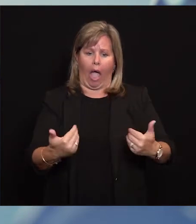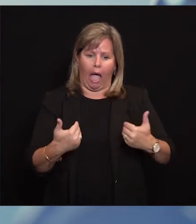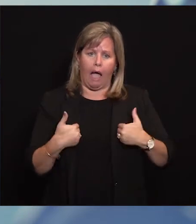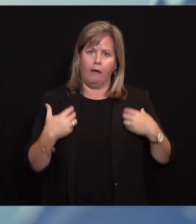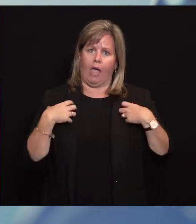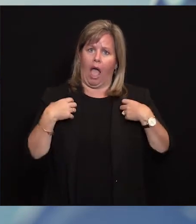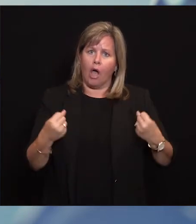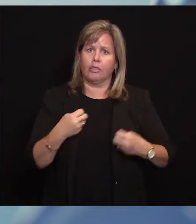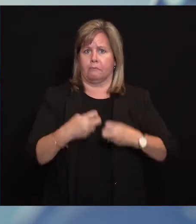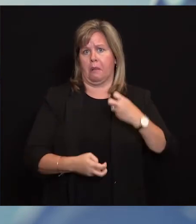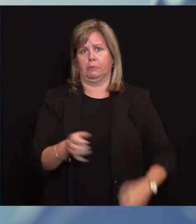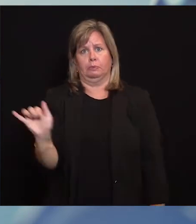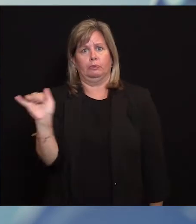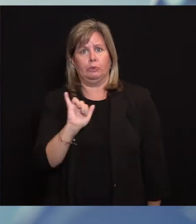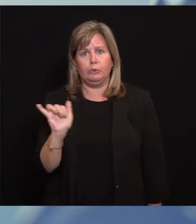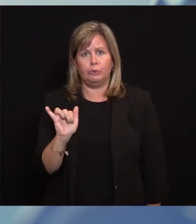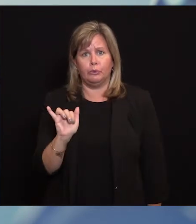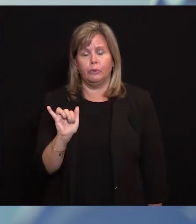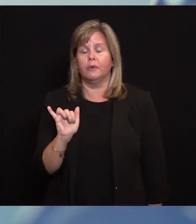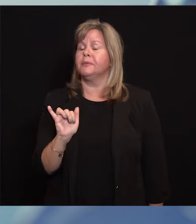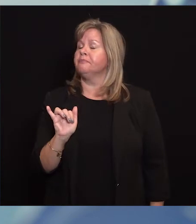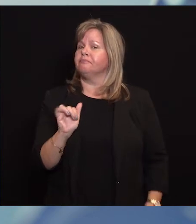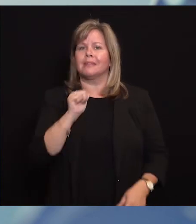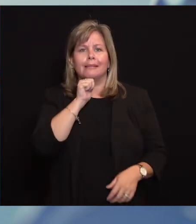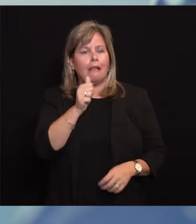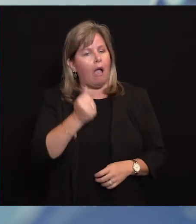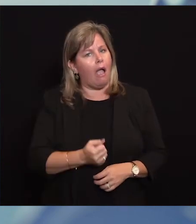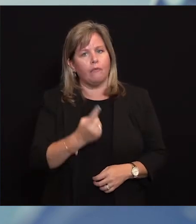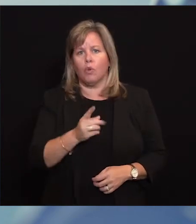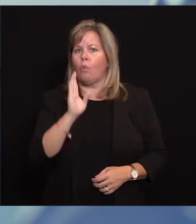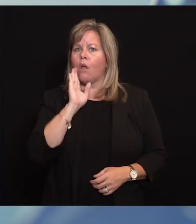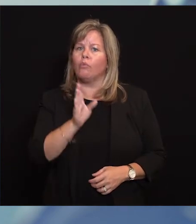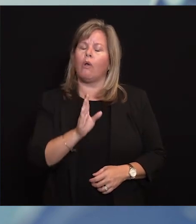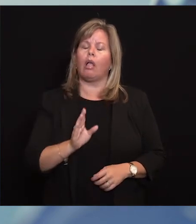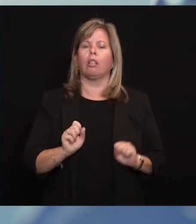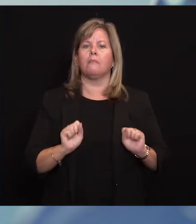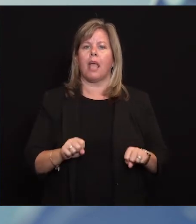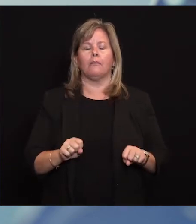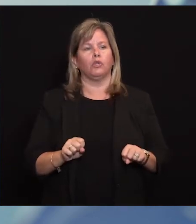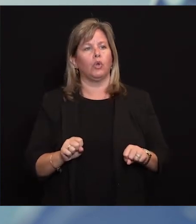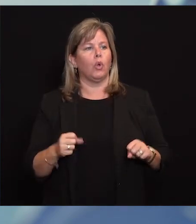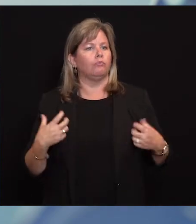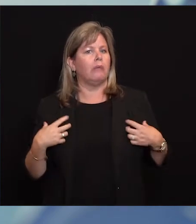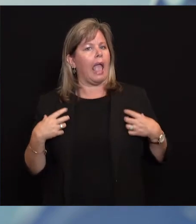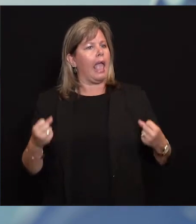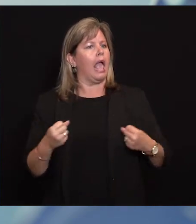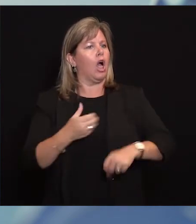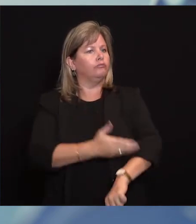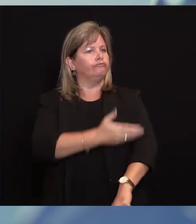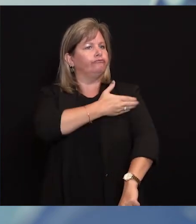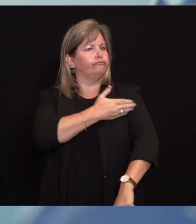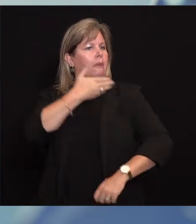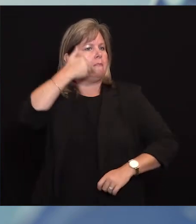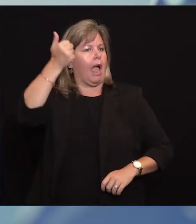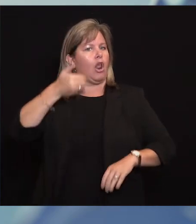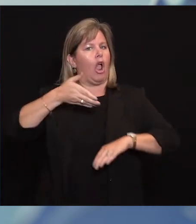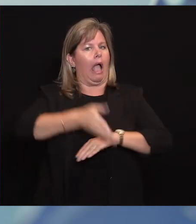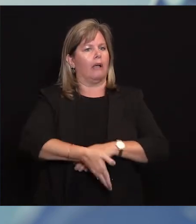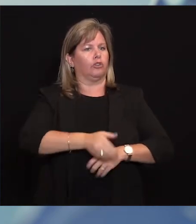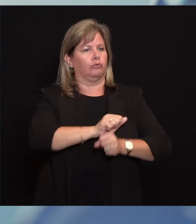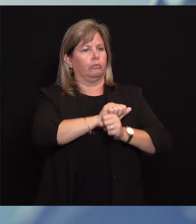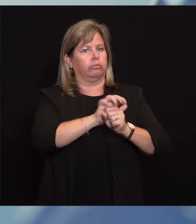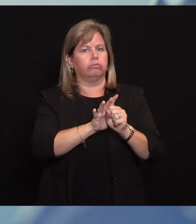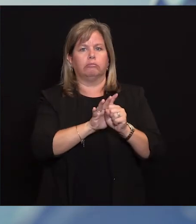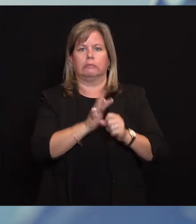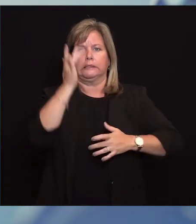conditions, and not everyone is going to heal or recover without harm